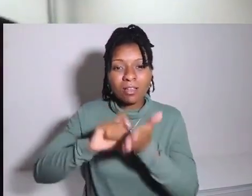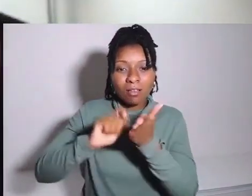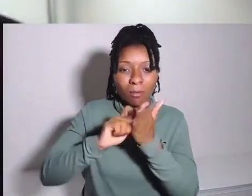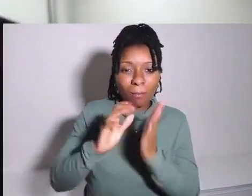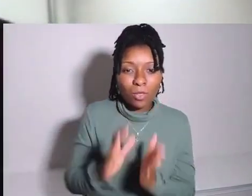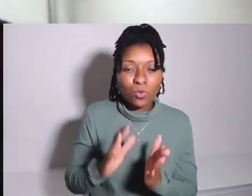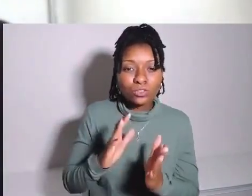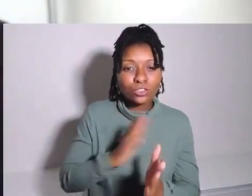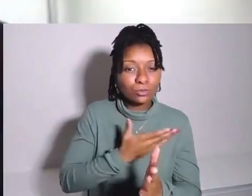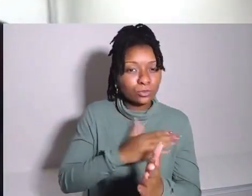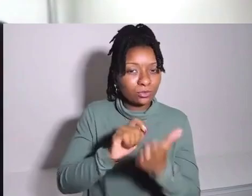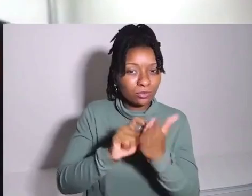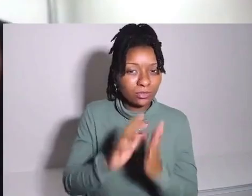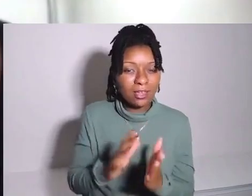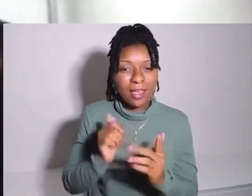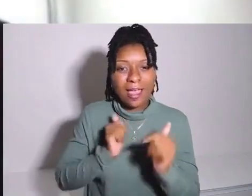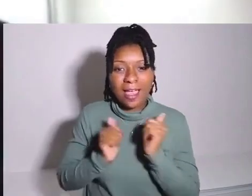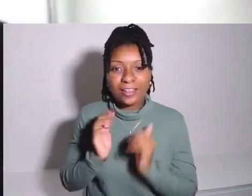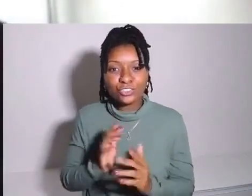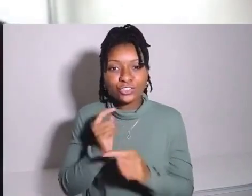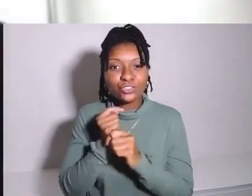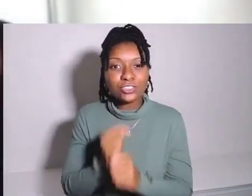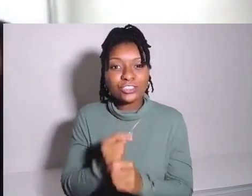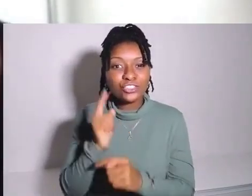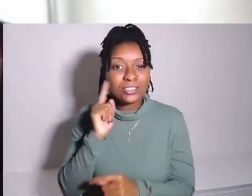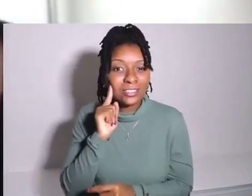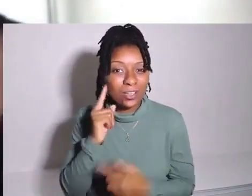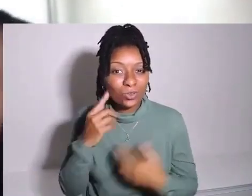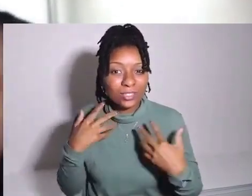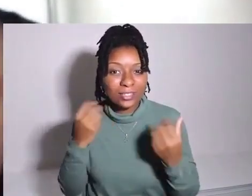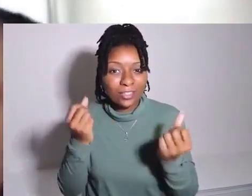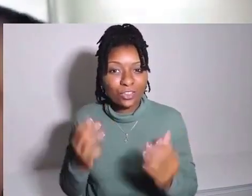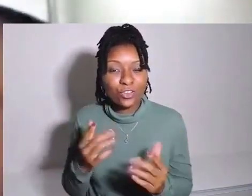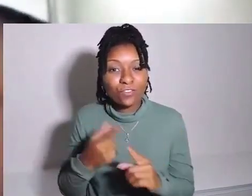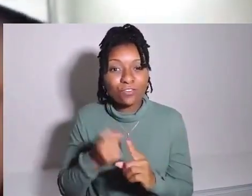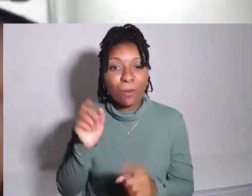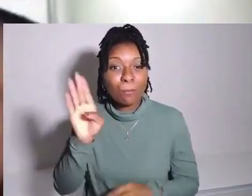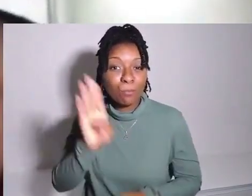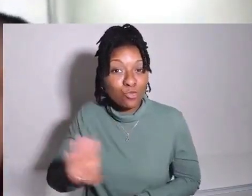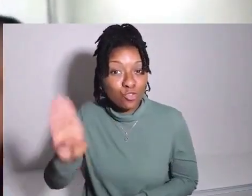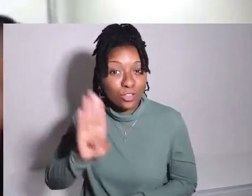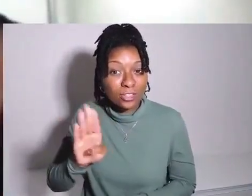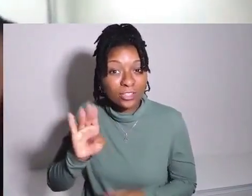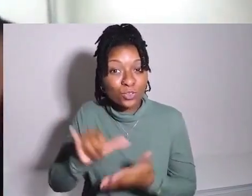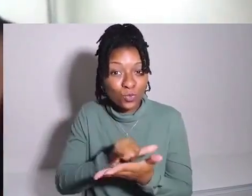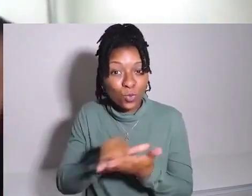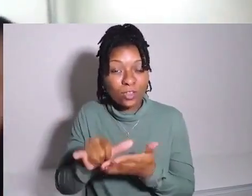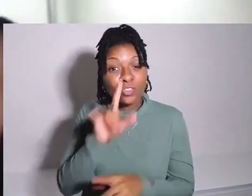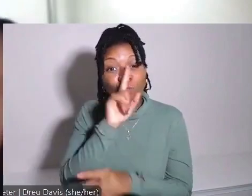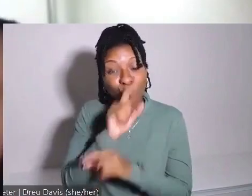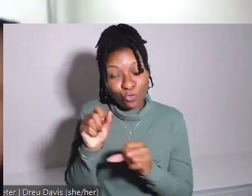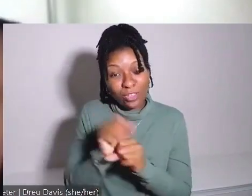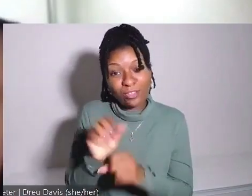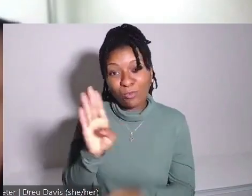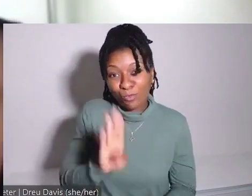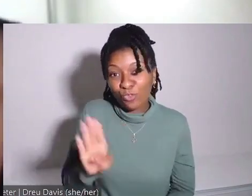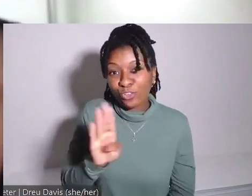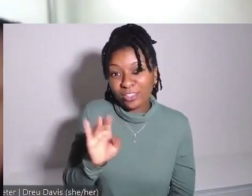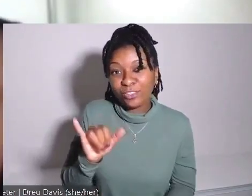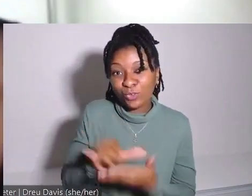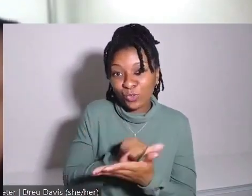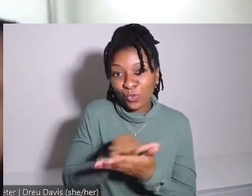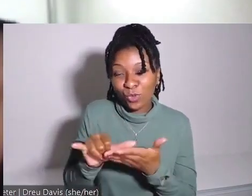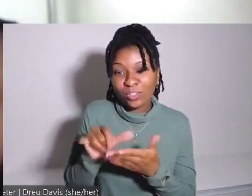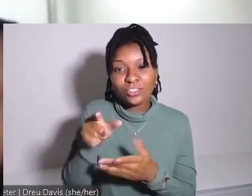actor, a traditional sound healer, and she's from Brooklyn, New York, the real Brooklyn, New York. She created a program called